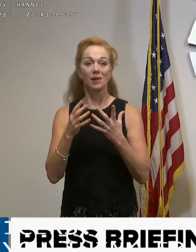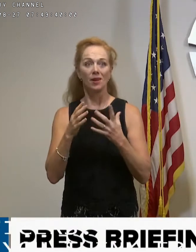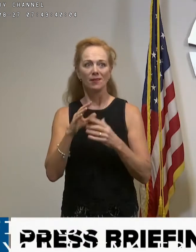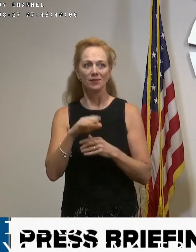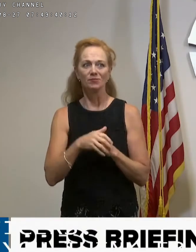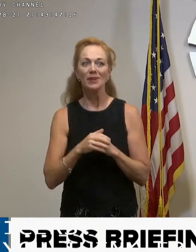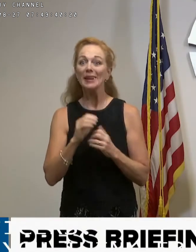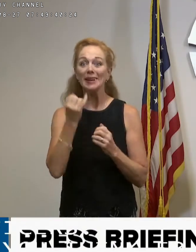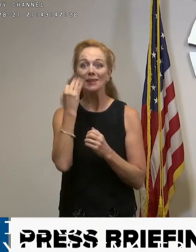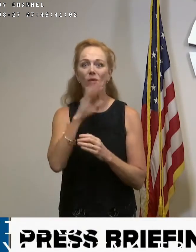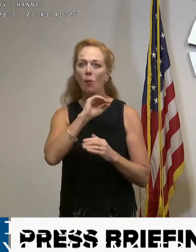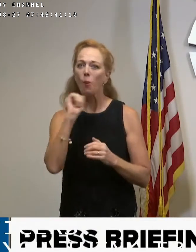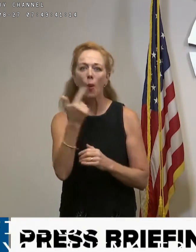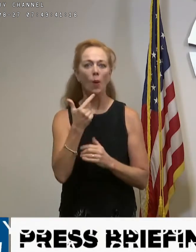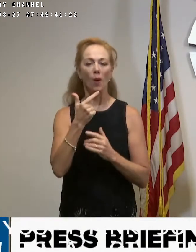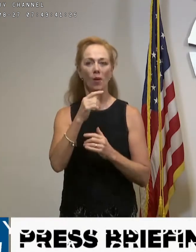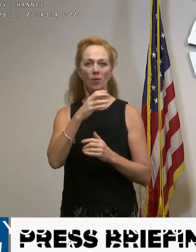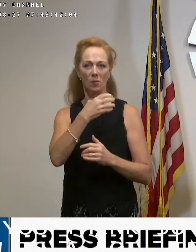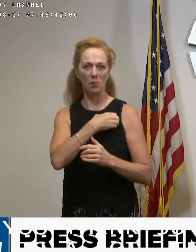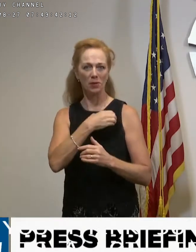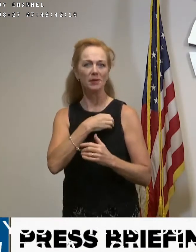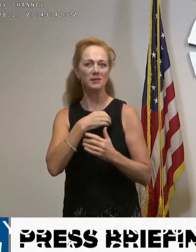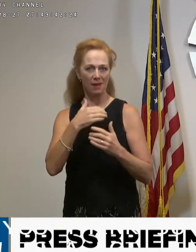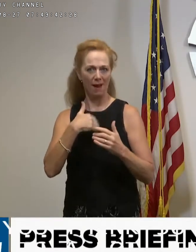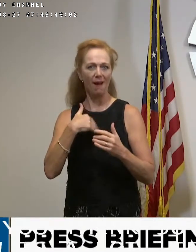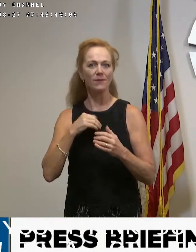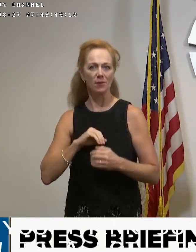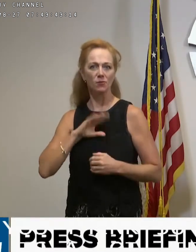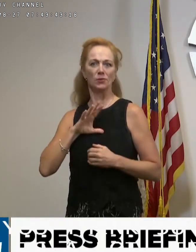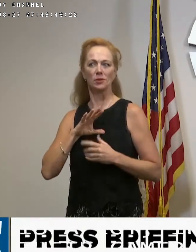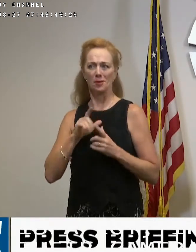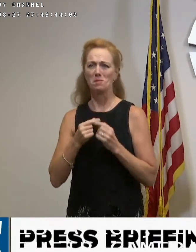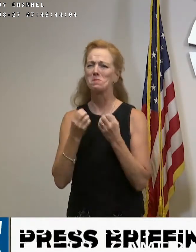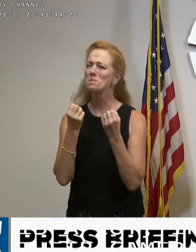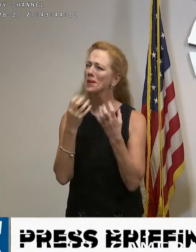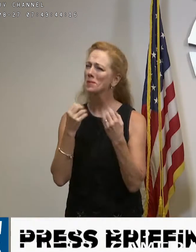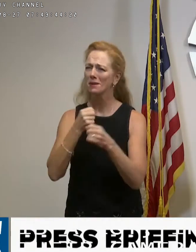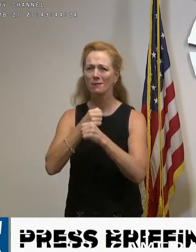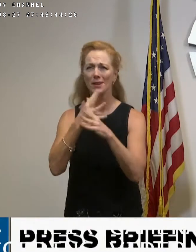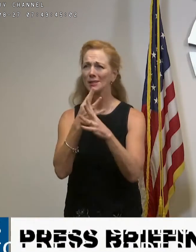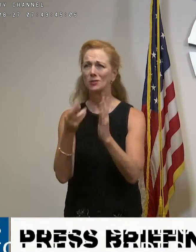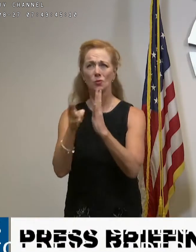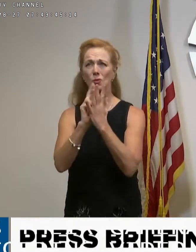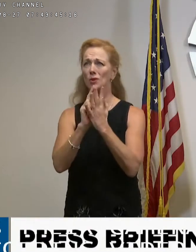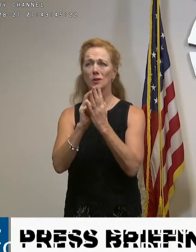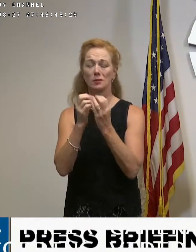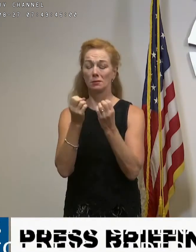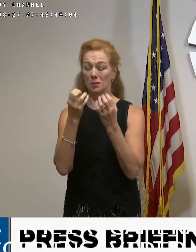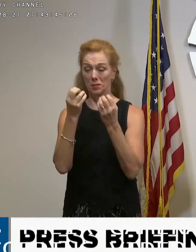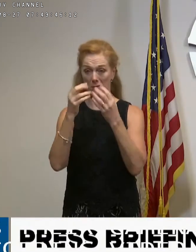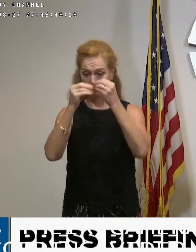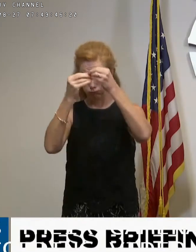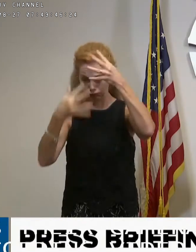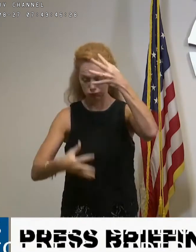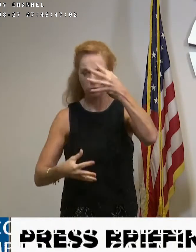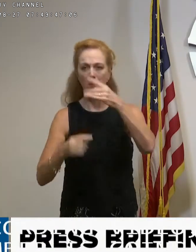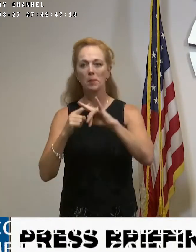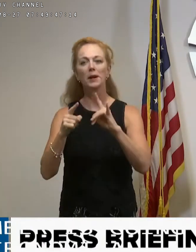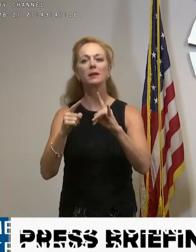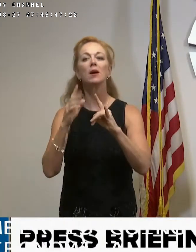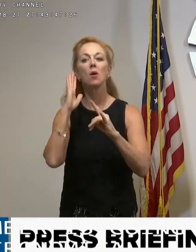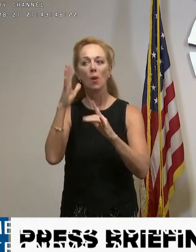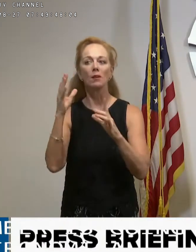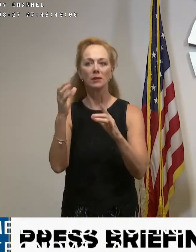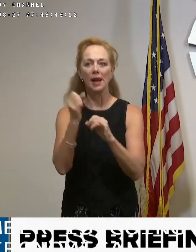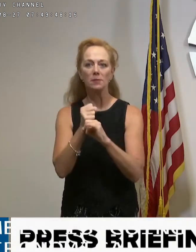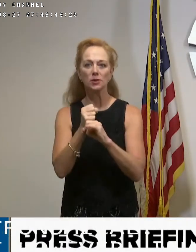officer has their camera on and recording video, then that number is going to be astronomical. But however, what it will capture